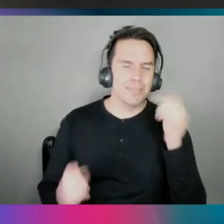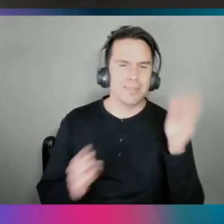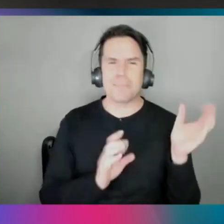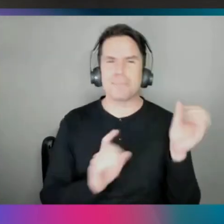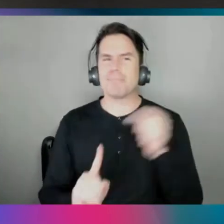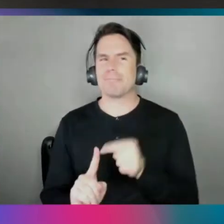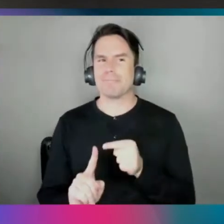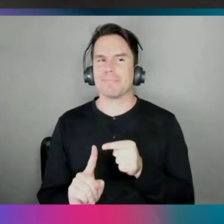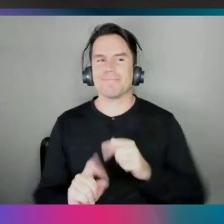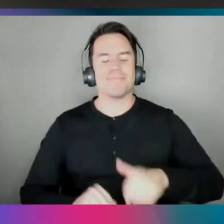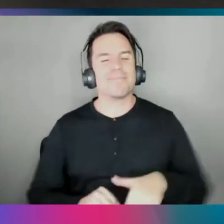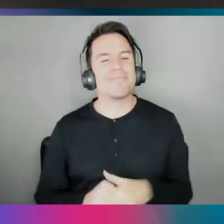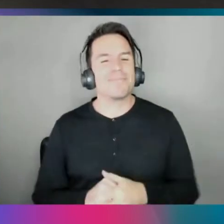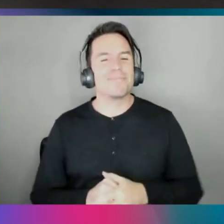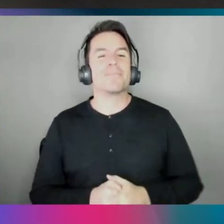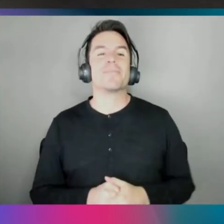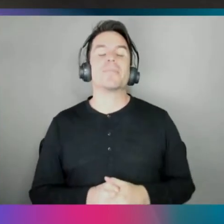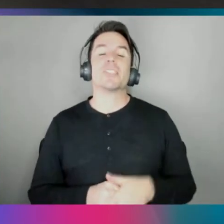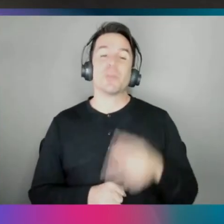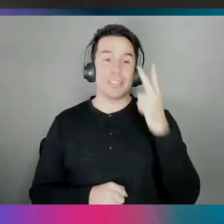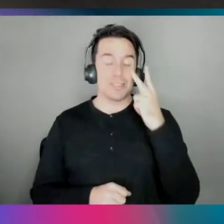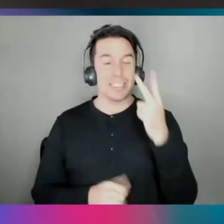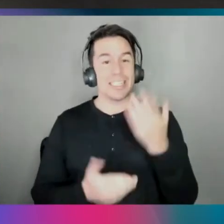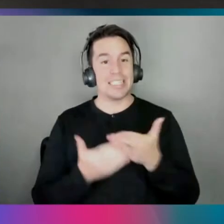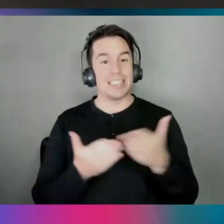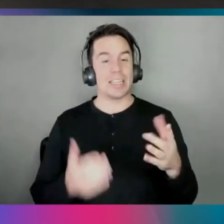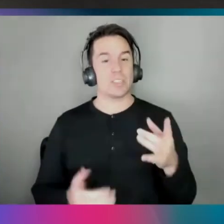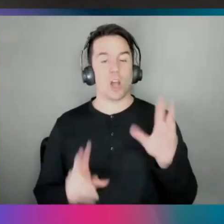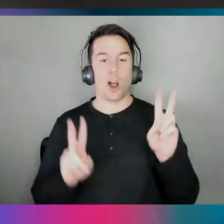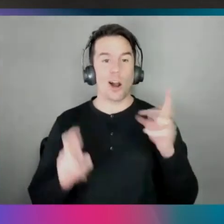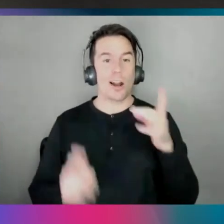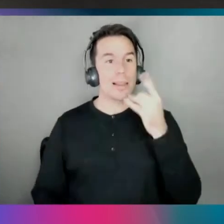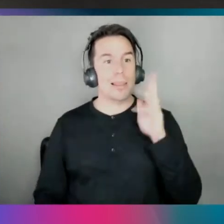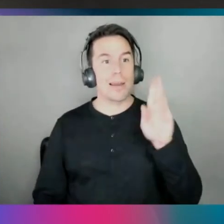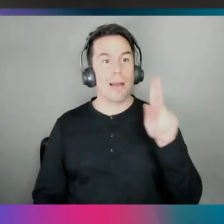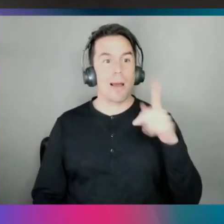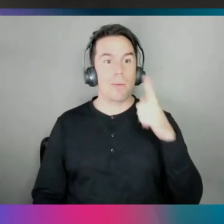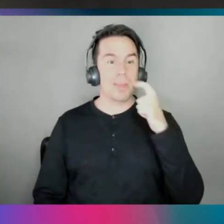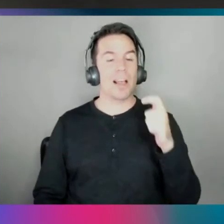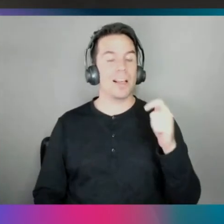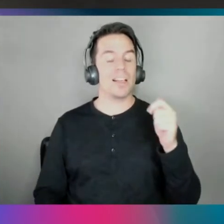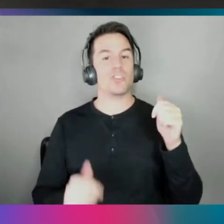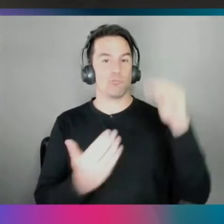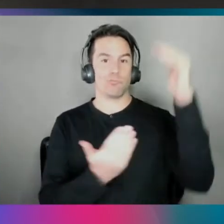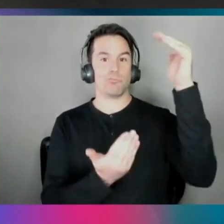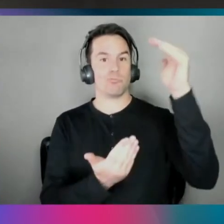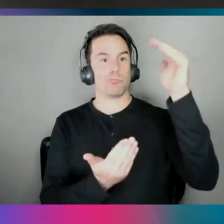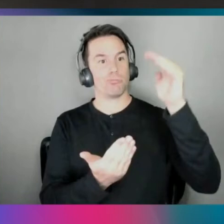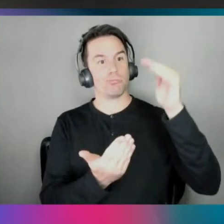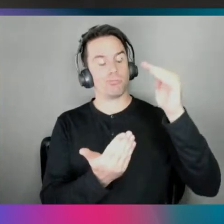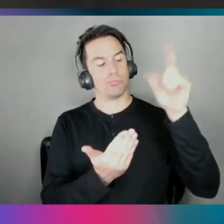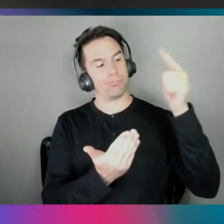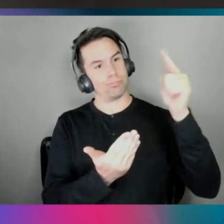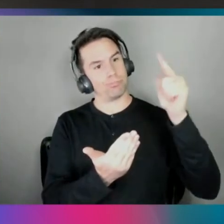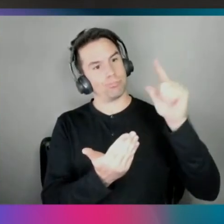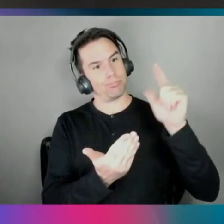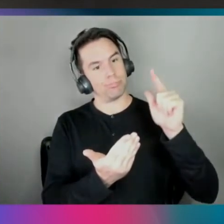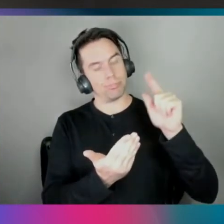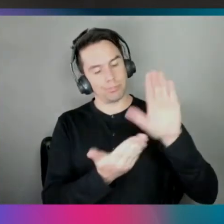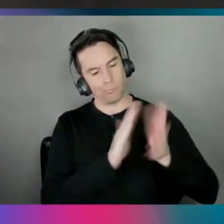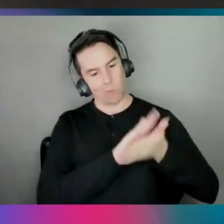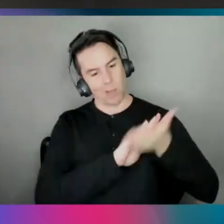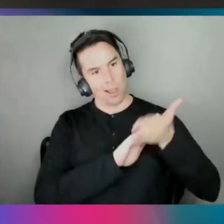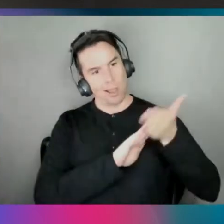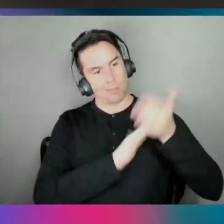all of these things are lit up because that's the curtain thing that's running. So right now this is going through and grabbing all this data. Can I set me up here?